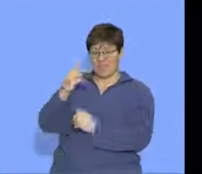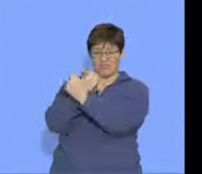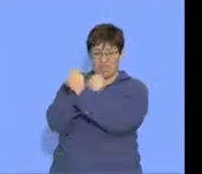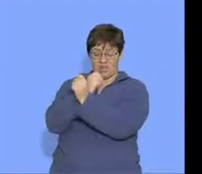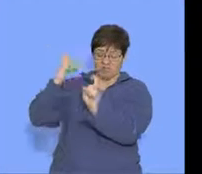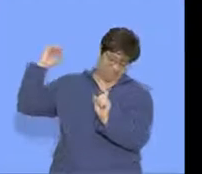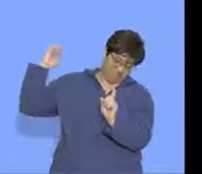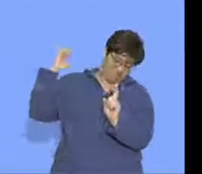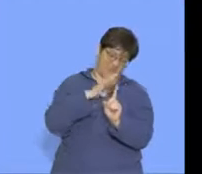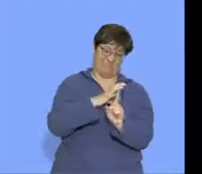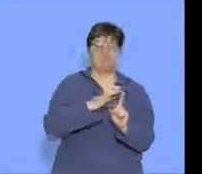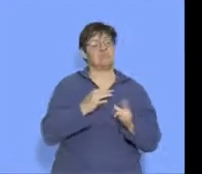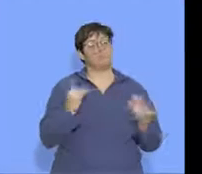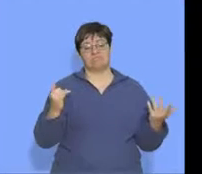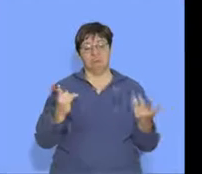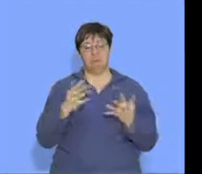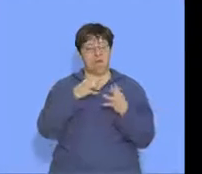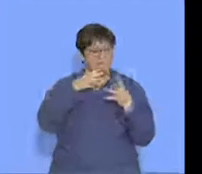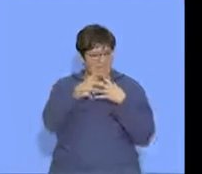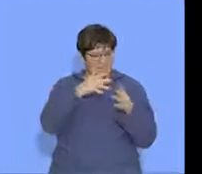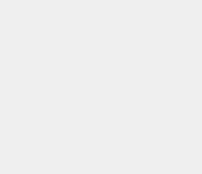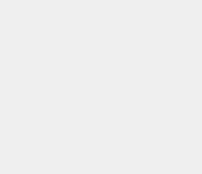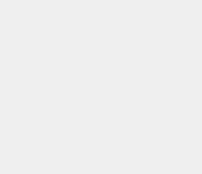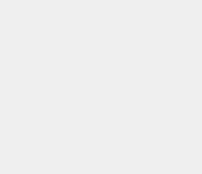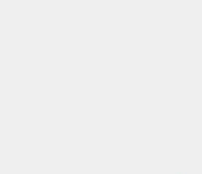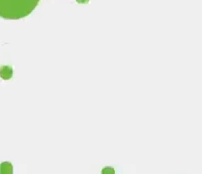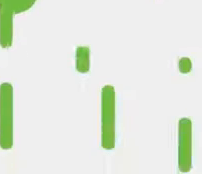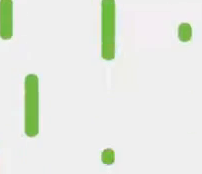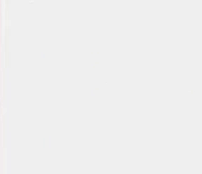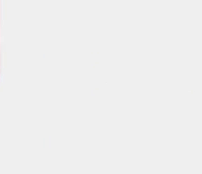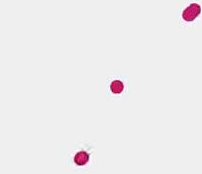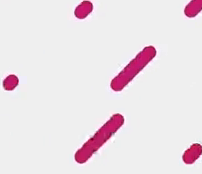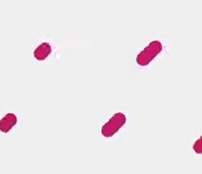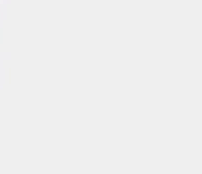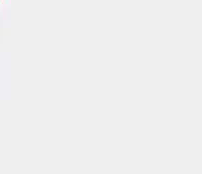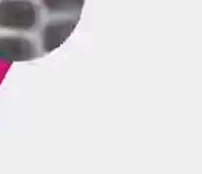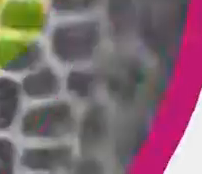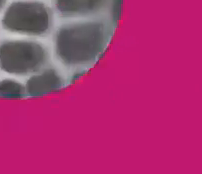to. So that's an important filter that we discuss.